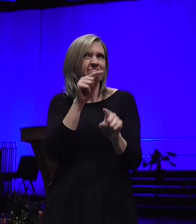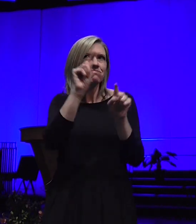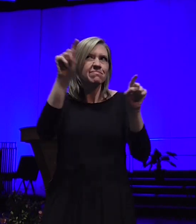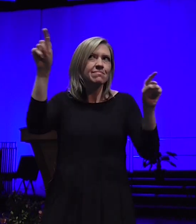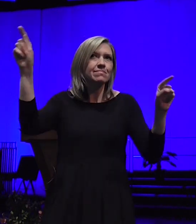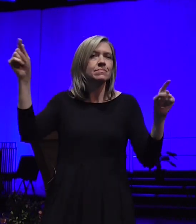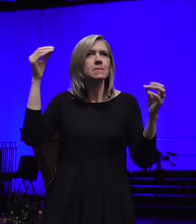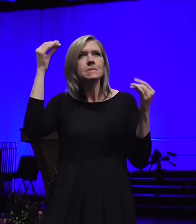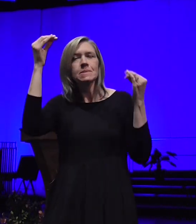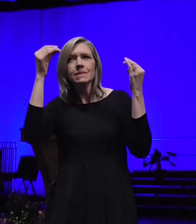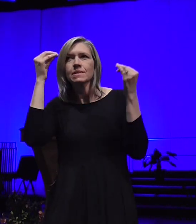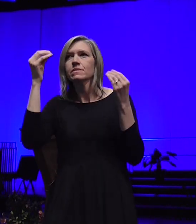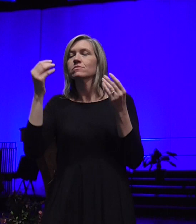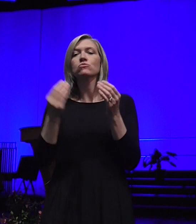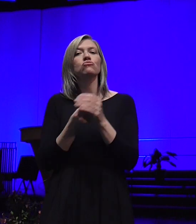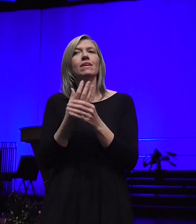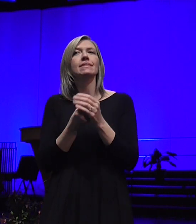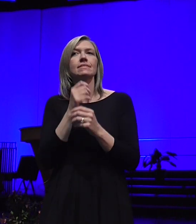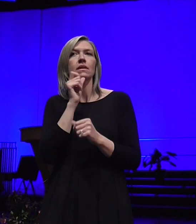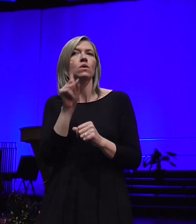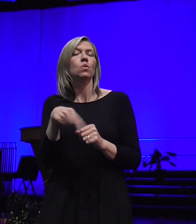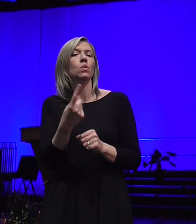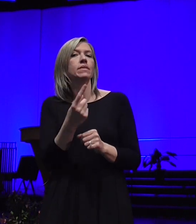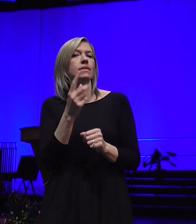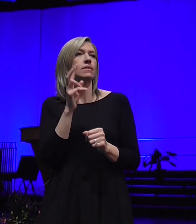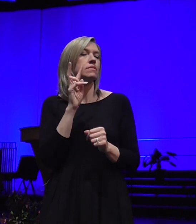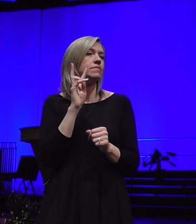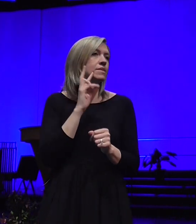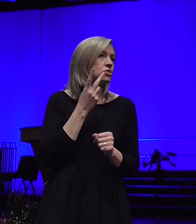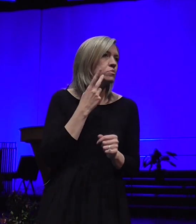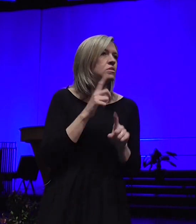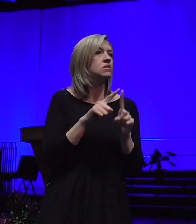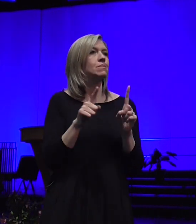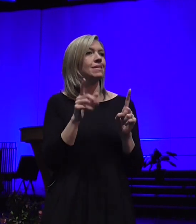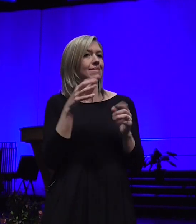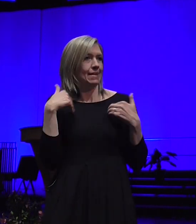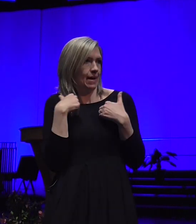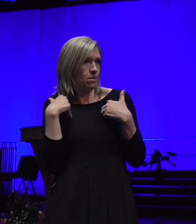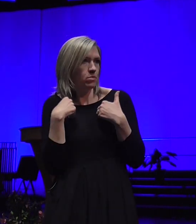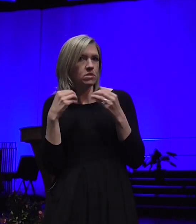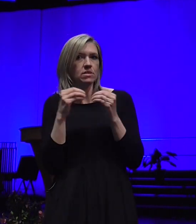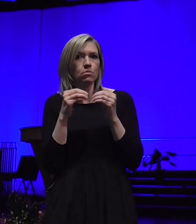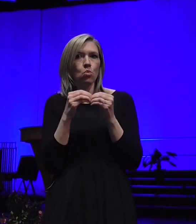to raise not only produce, but livestock more efficiently,